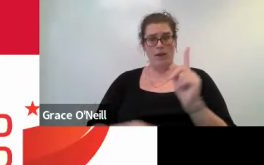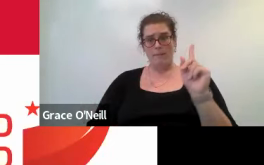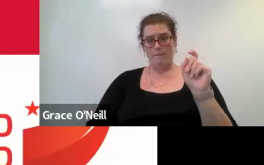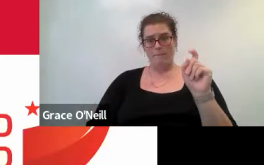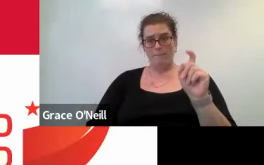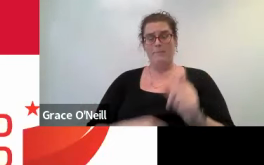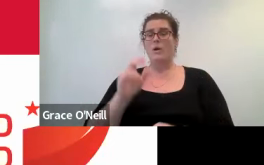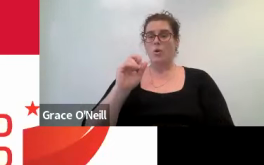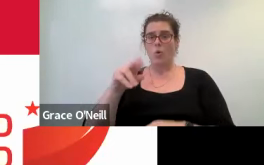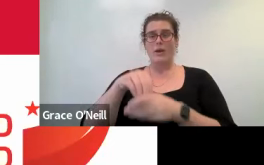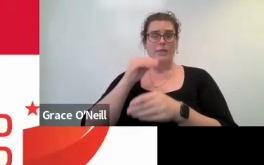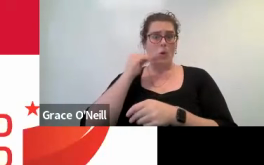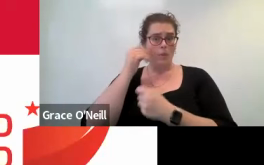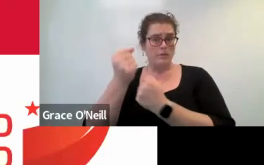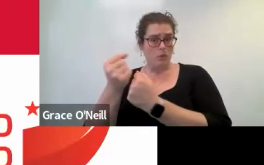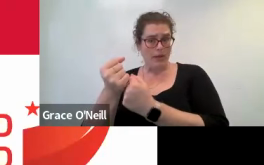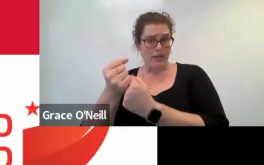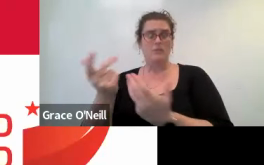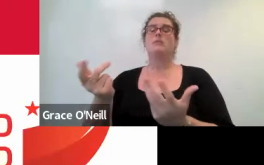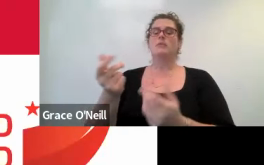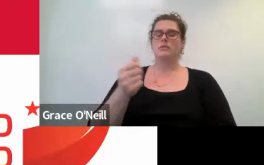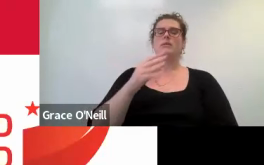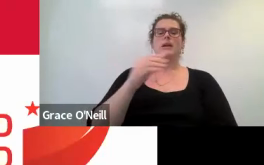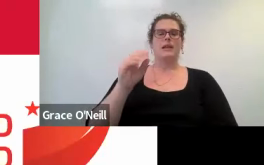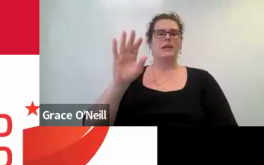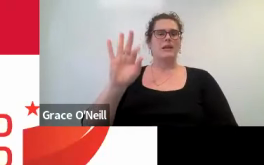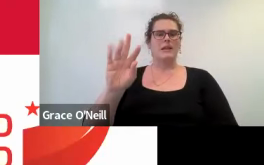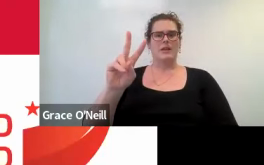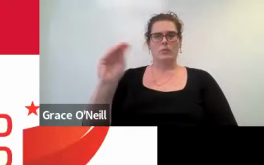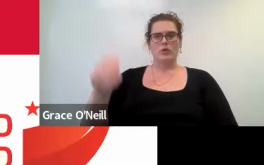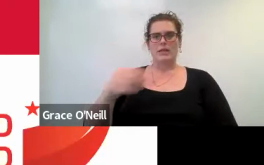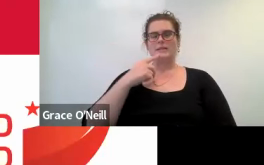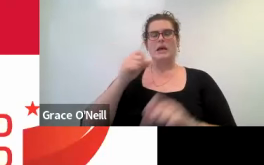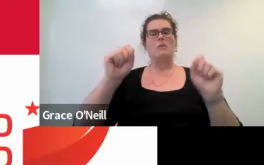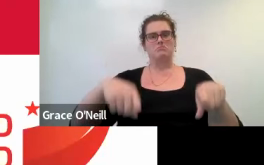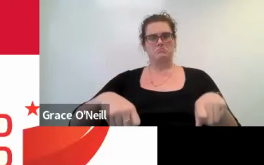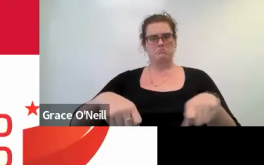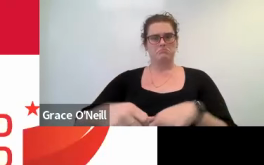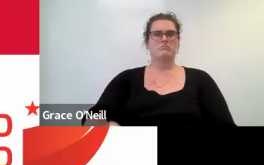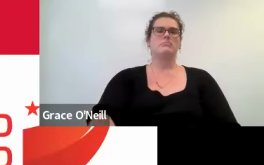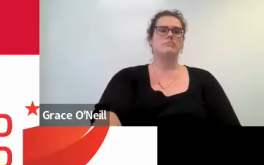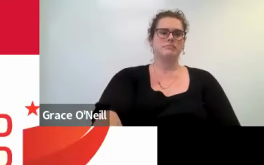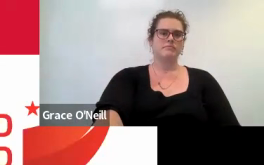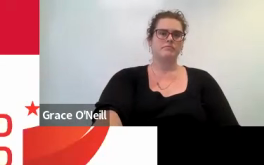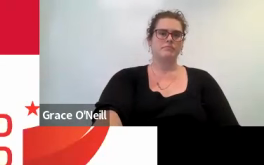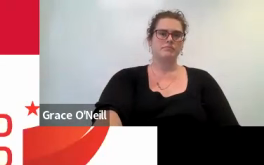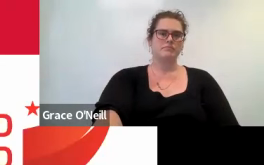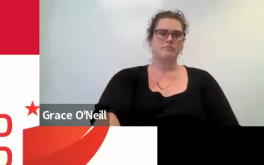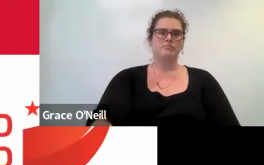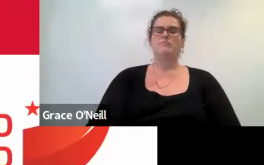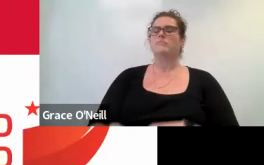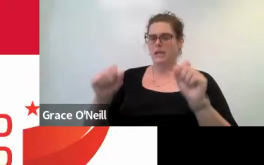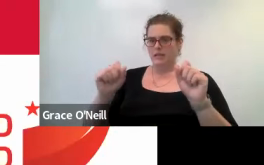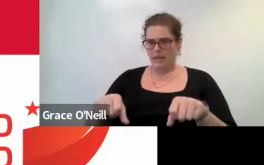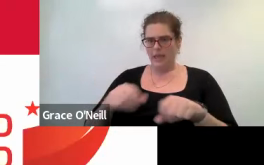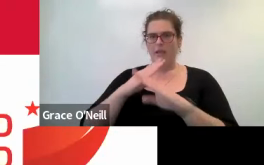And 92% reported being able to participate in methods of prevention in